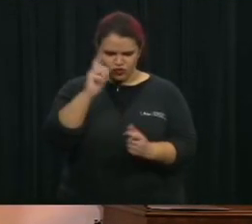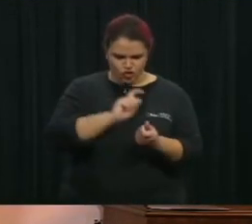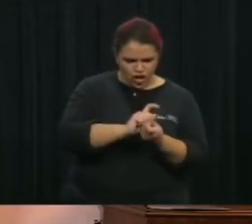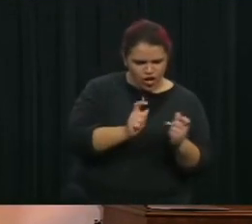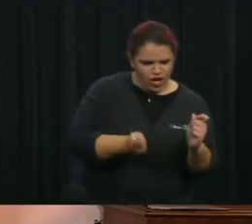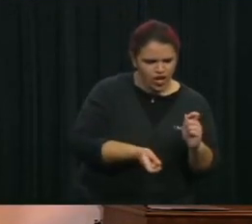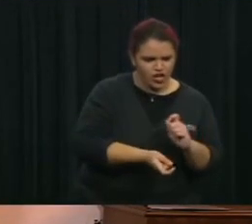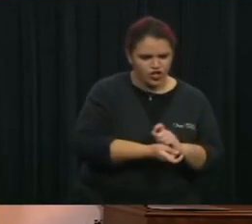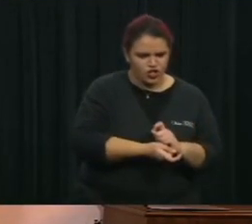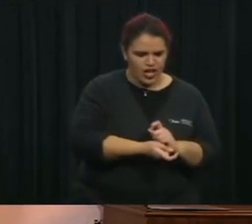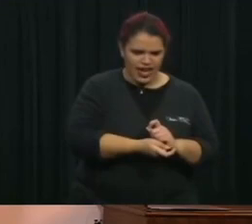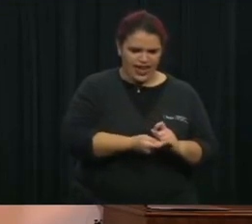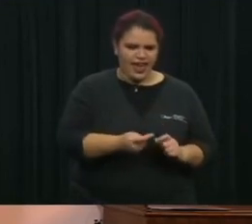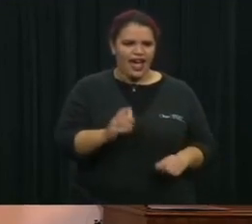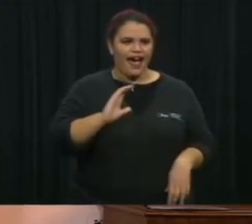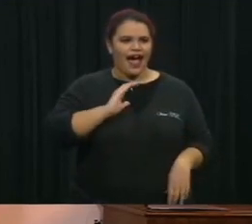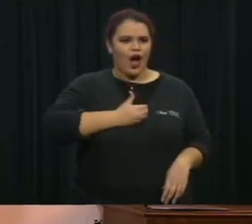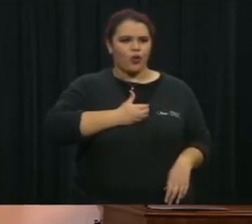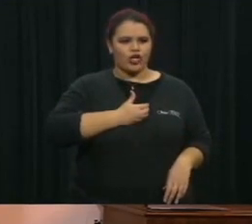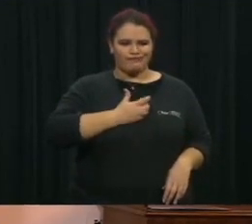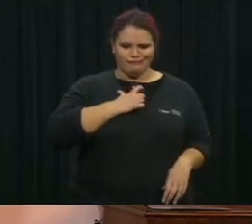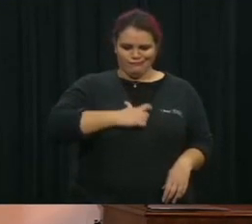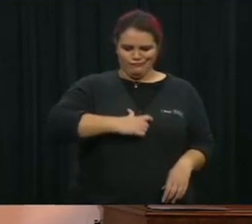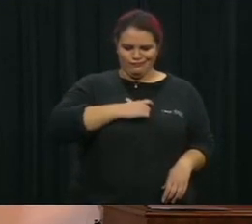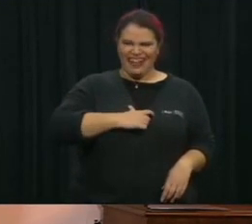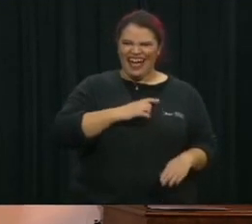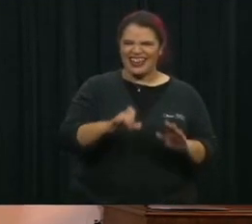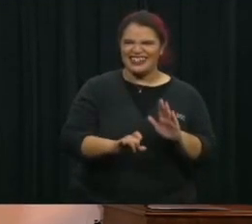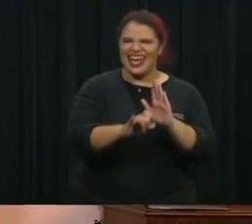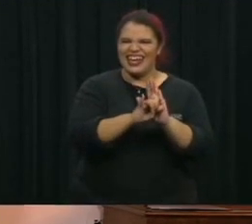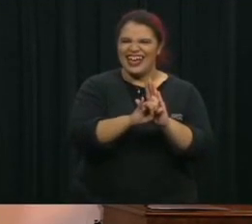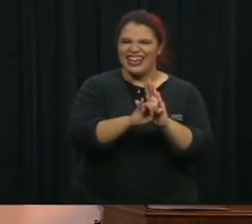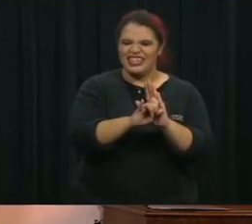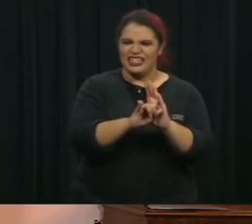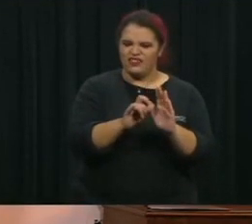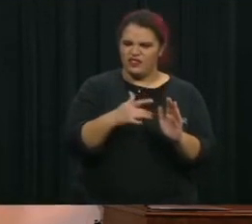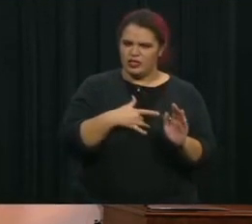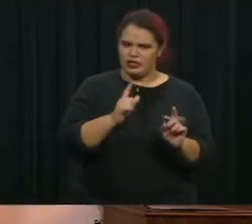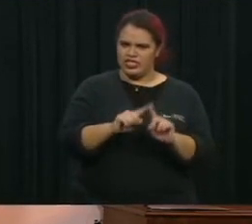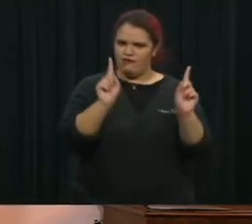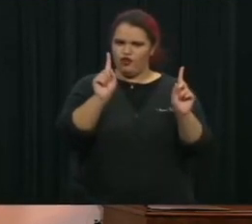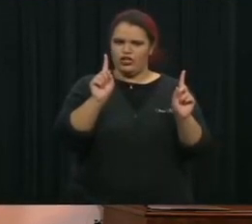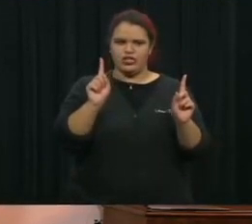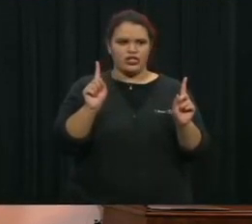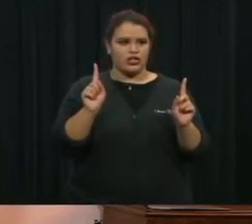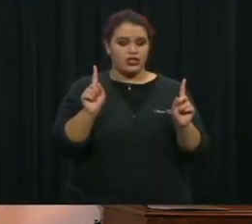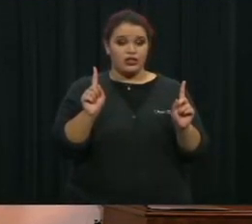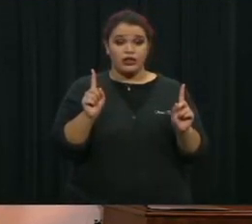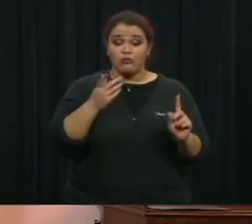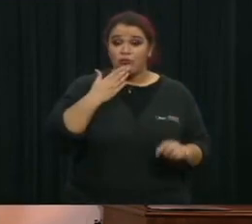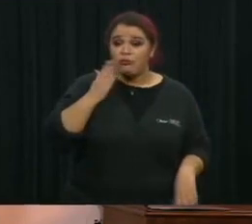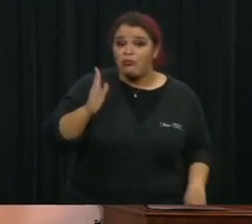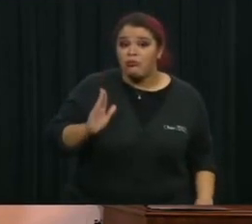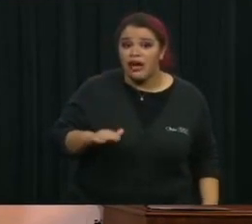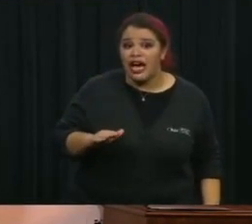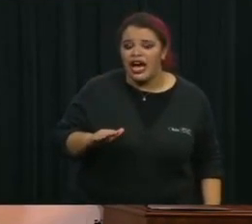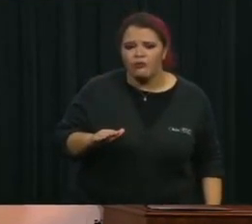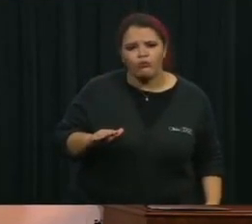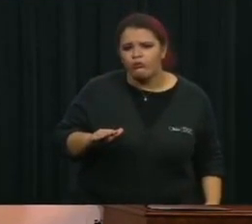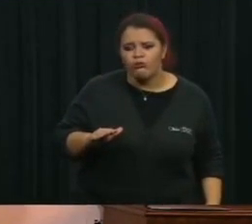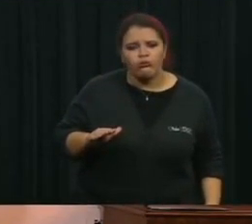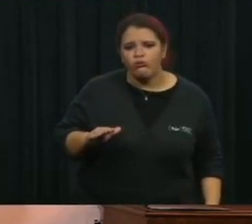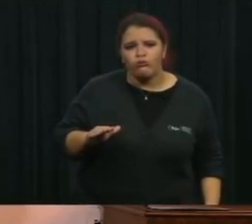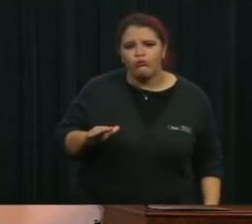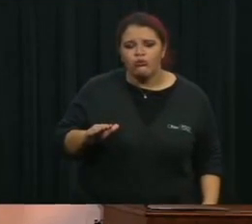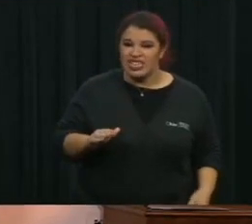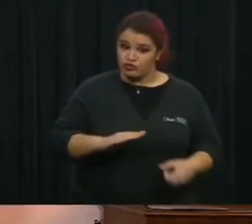we know ourselves. And that is going to be uncomfortable, but it's not always a bad thing. And even a little stress is not always a bad